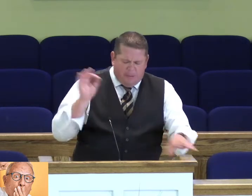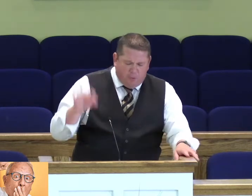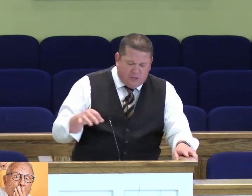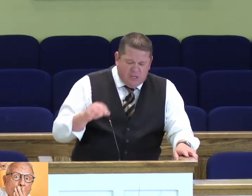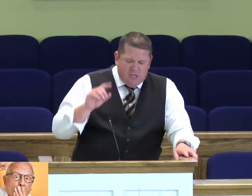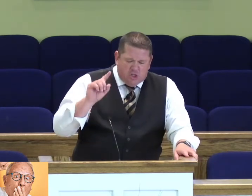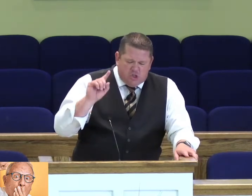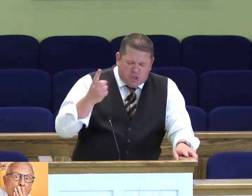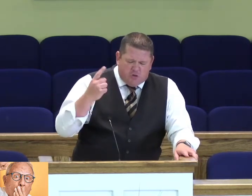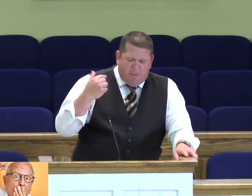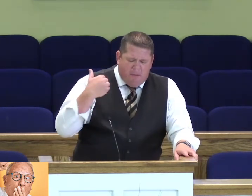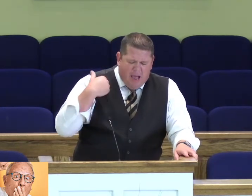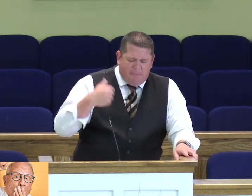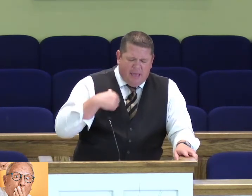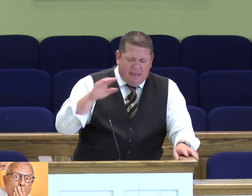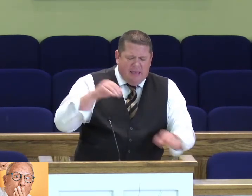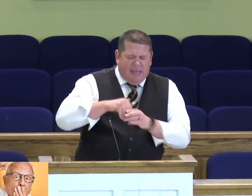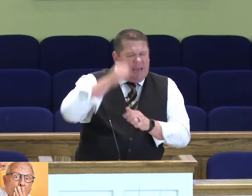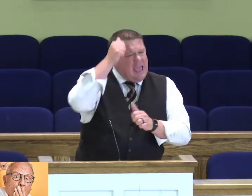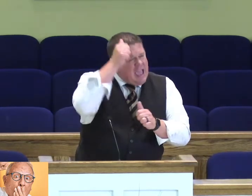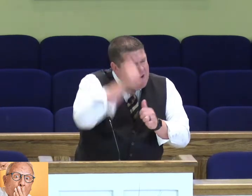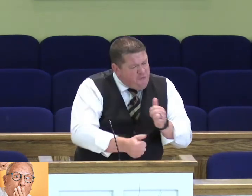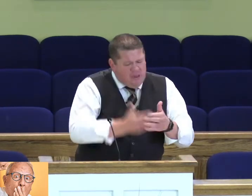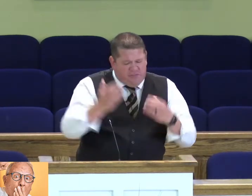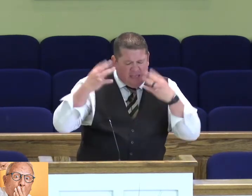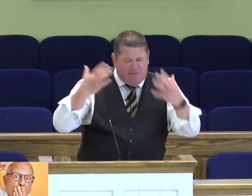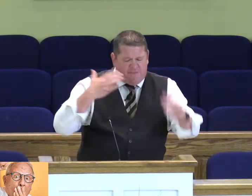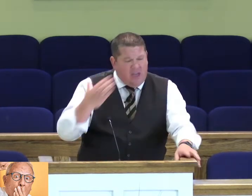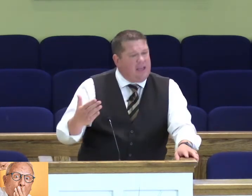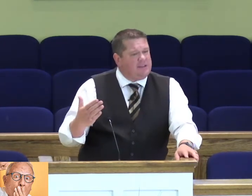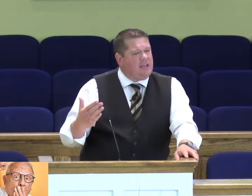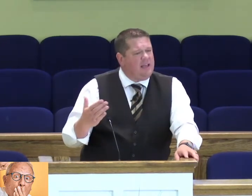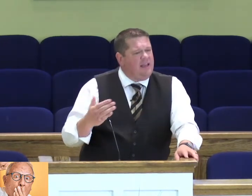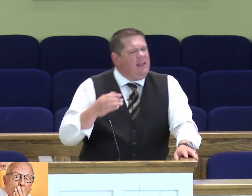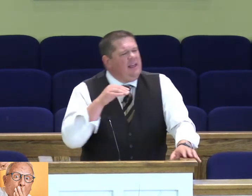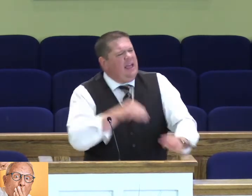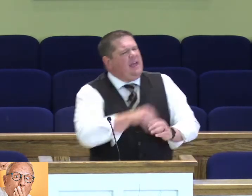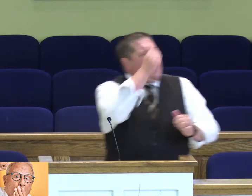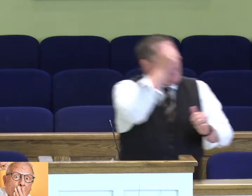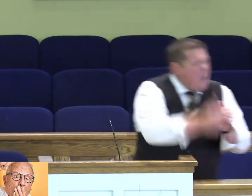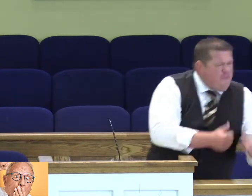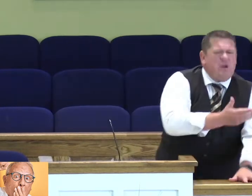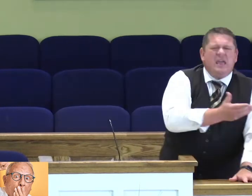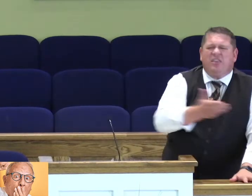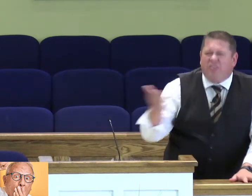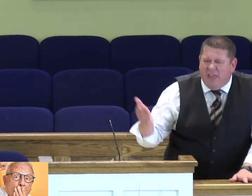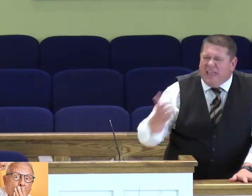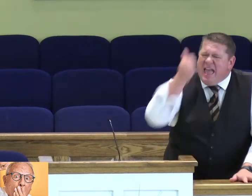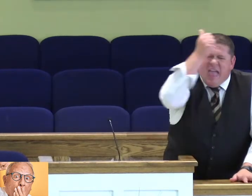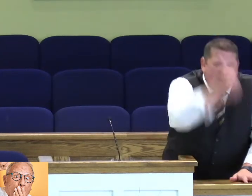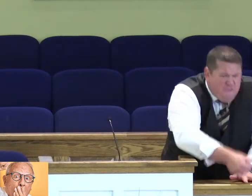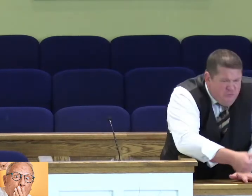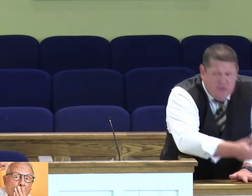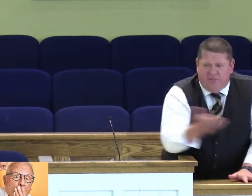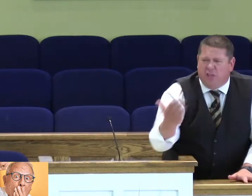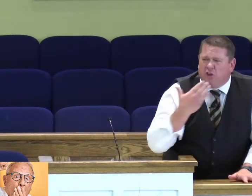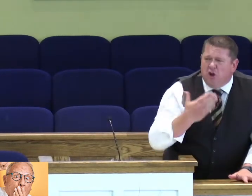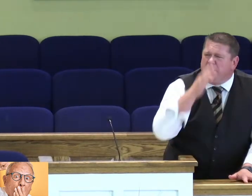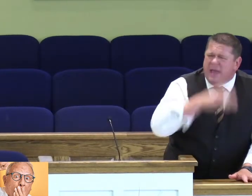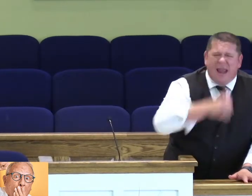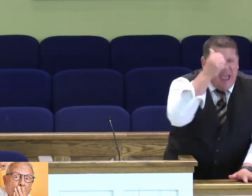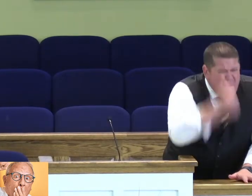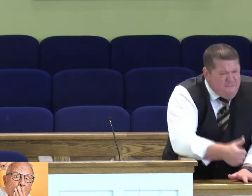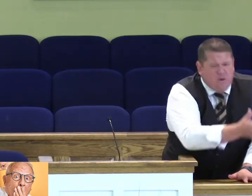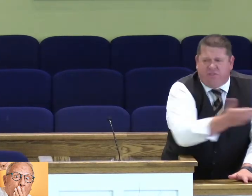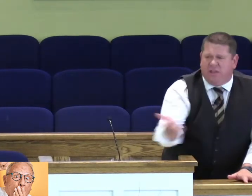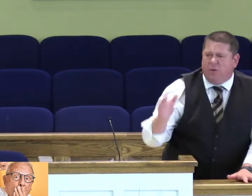almost every time I preach, just to remind me, hey, in everything give thanks. In everything, everything,